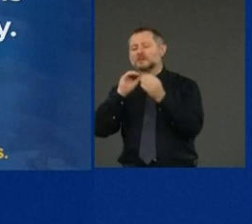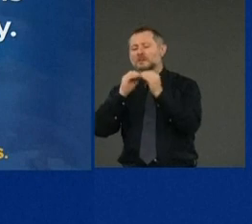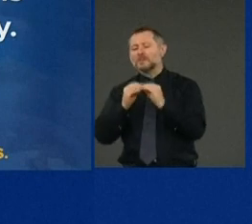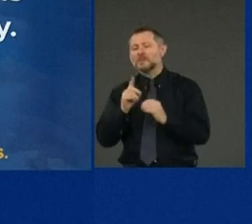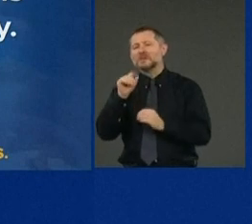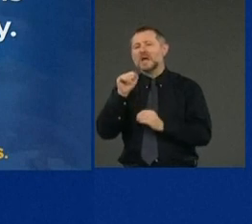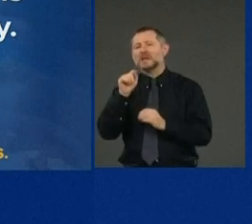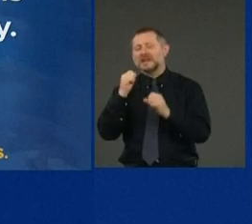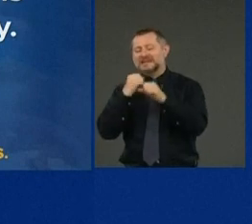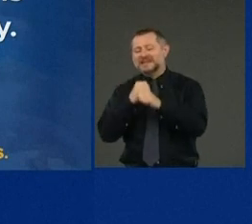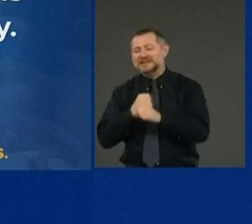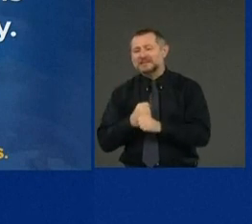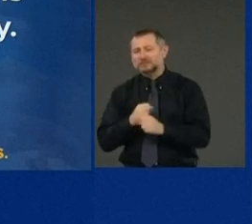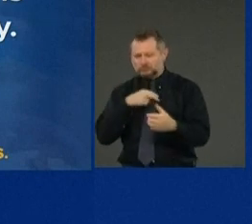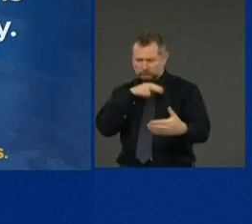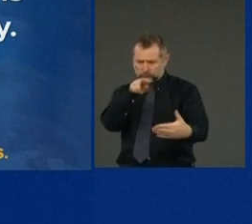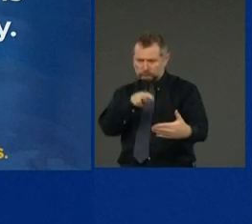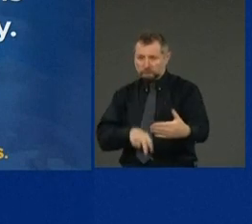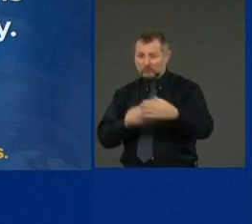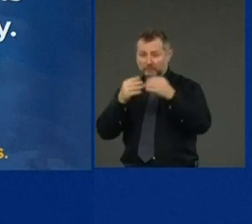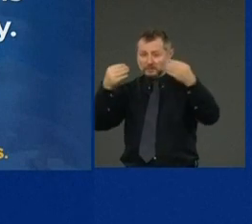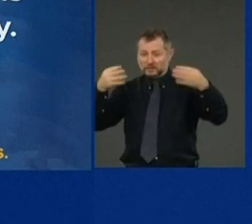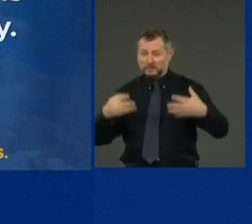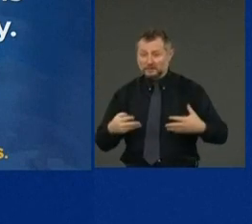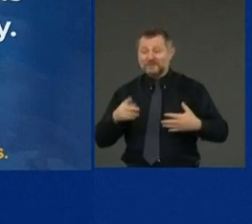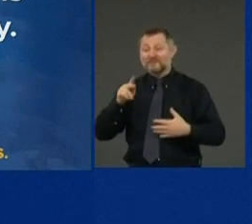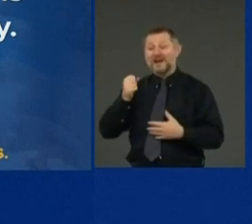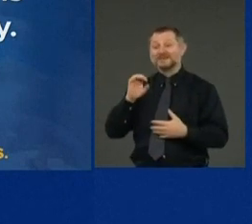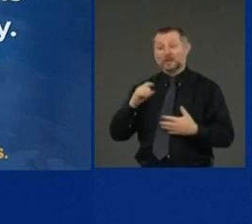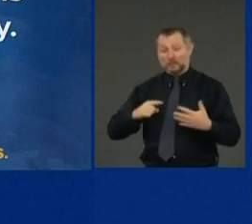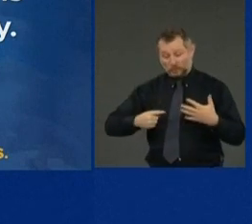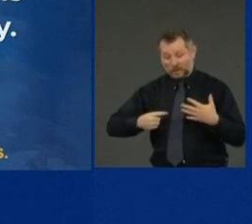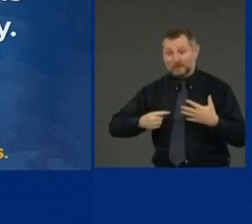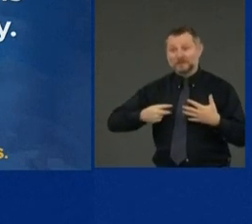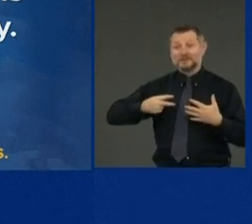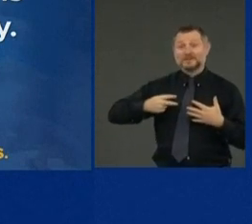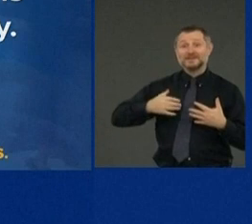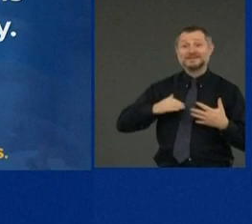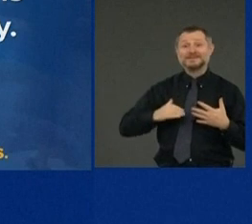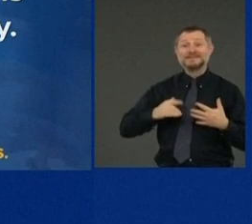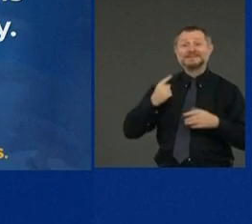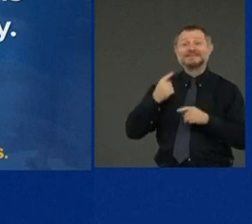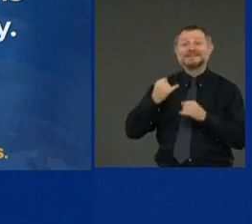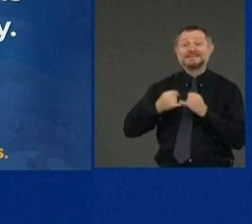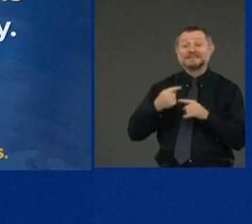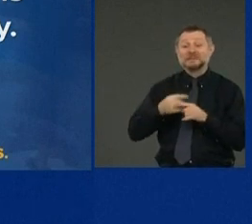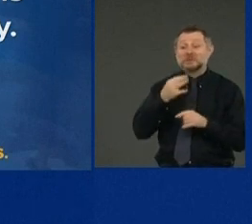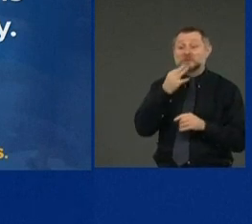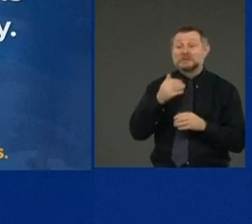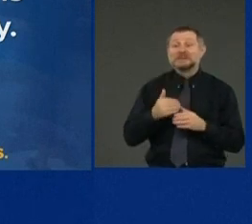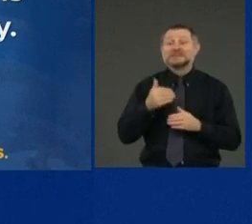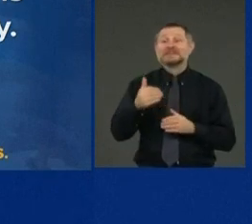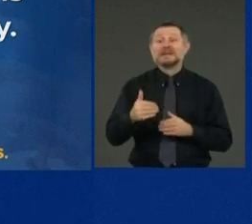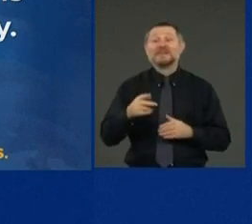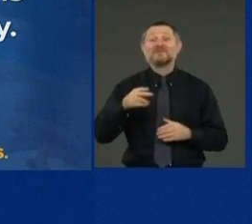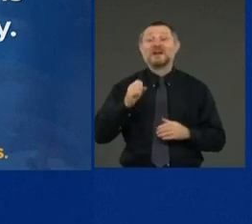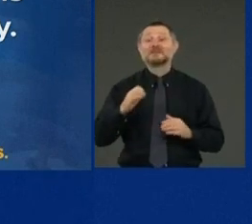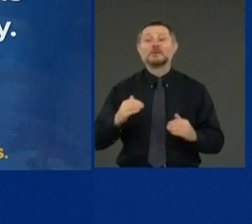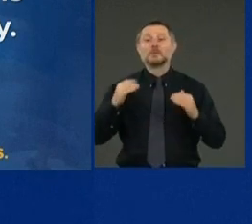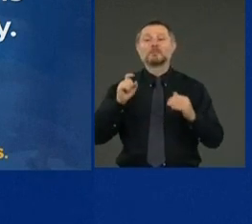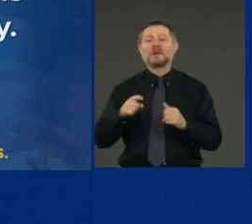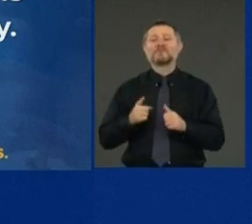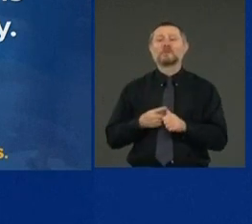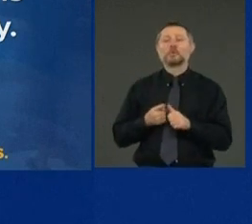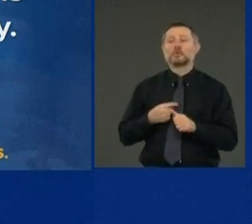the end of that phase, we have state officials review it, and we then have global experts review that